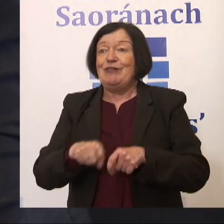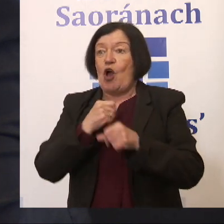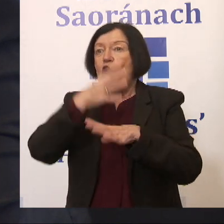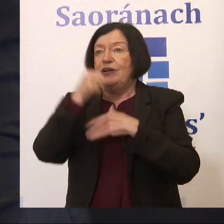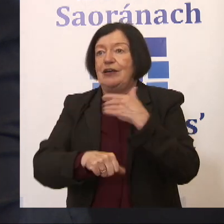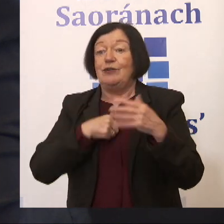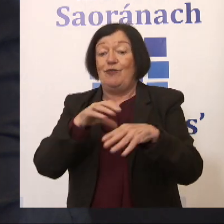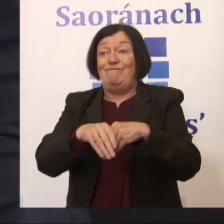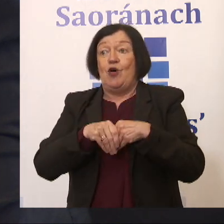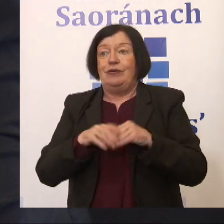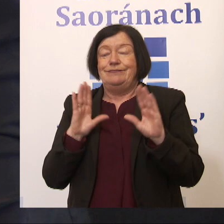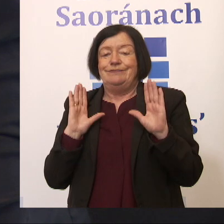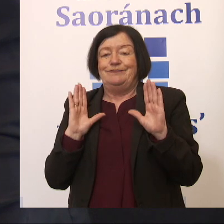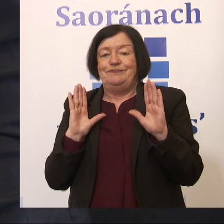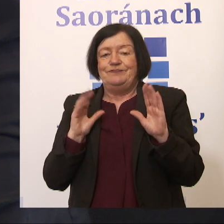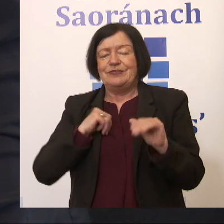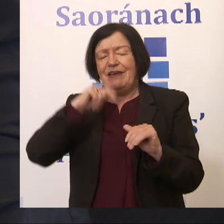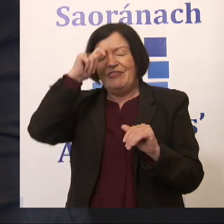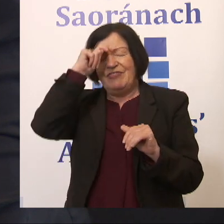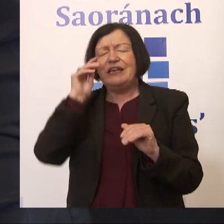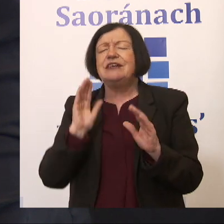avoid that. I think